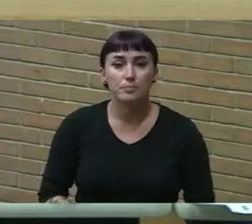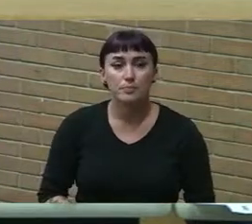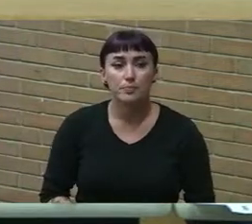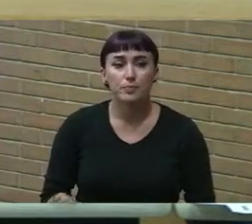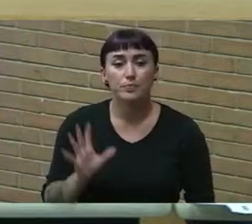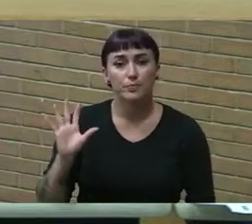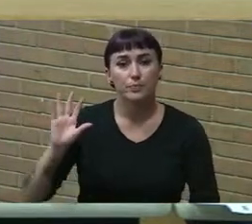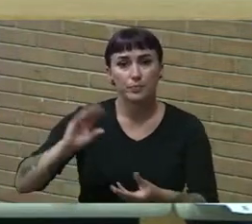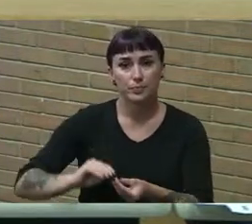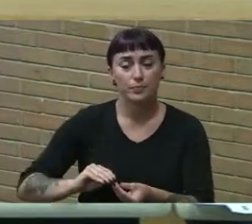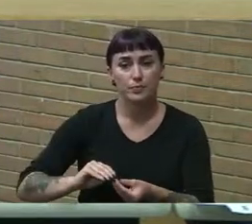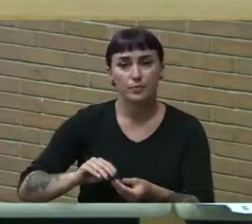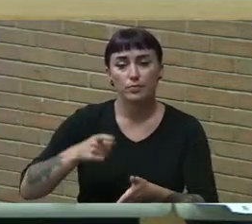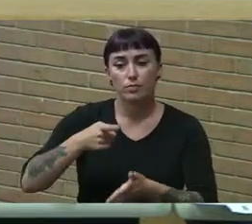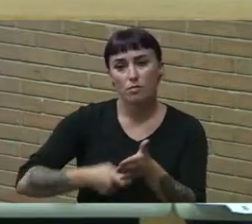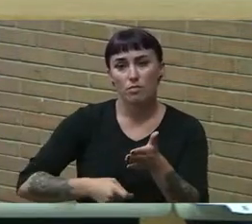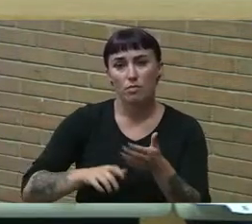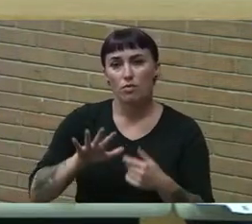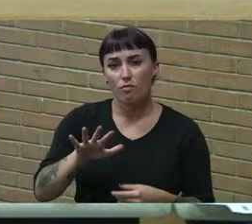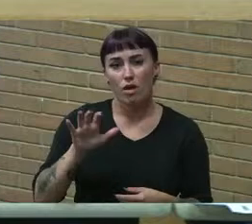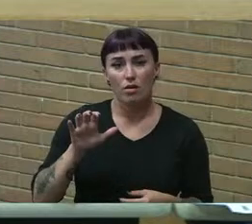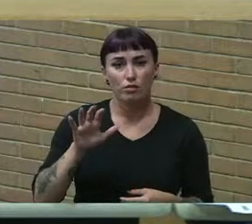at a total cost of